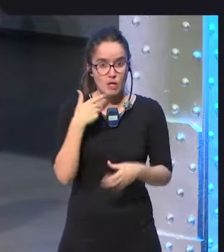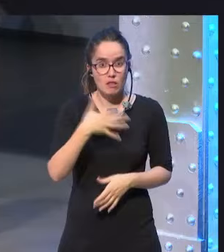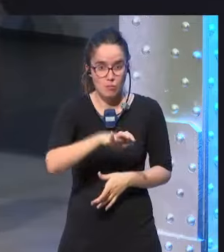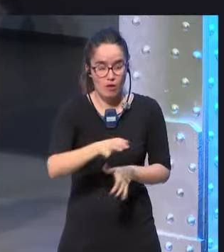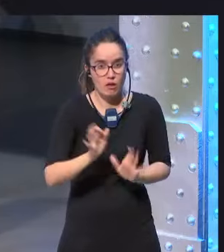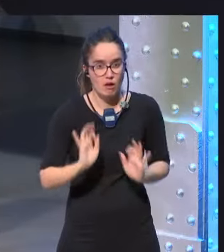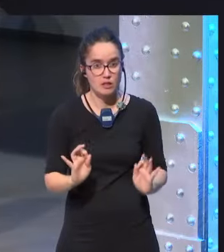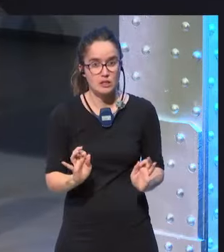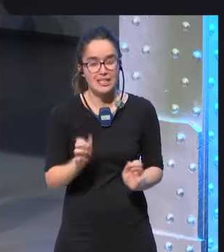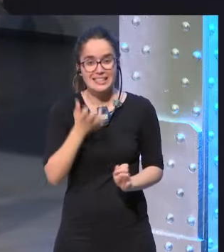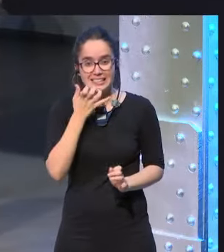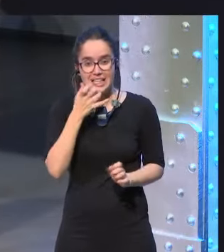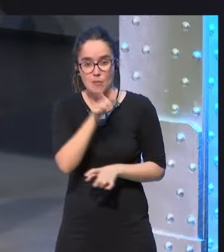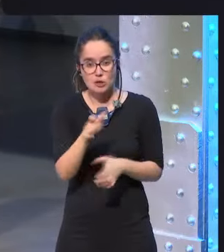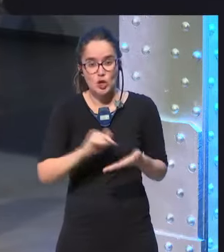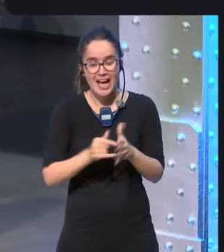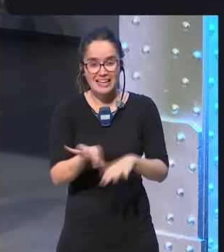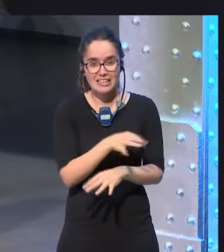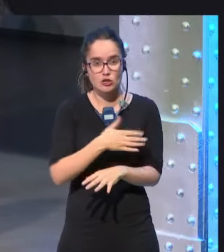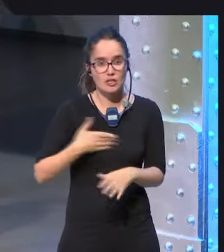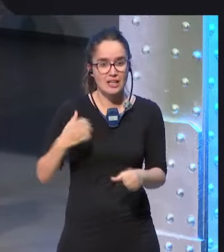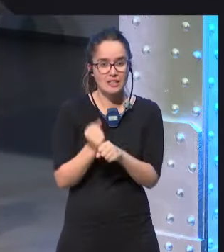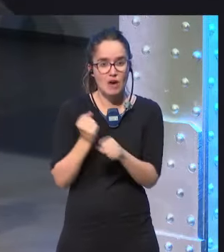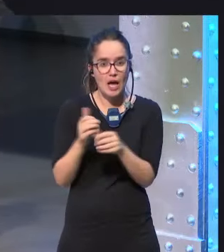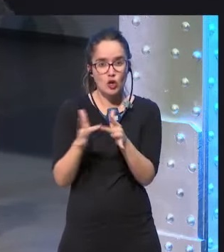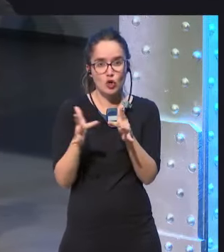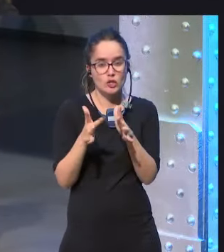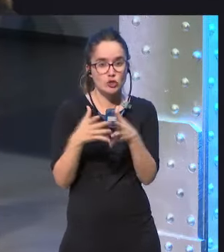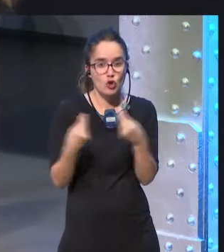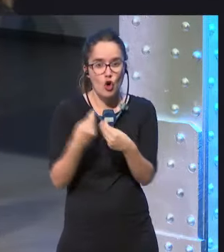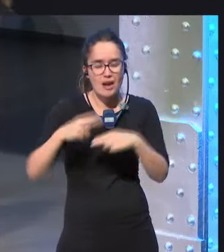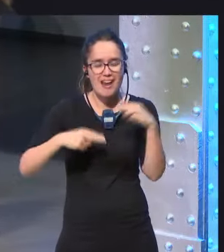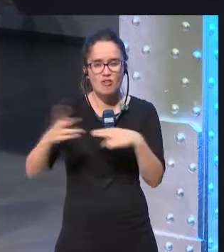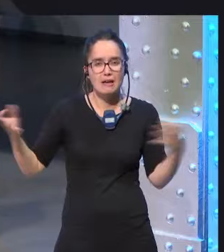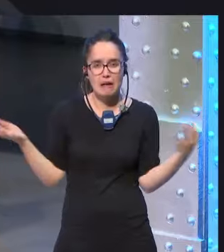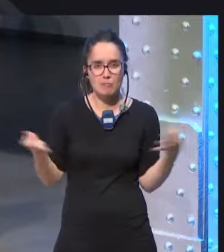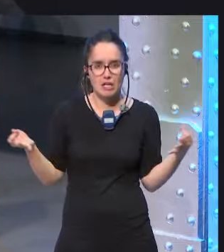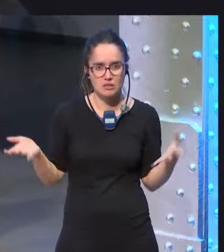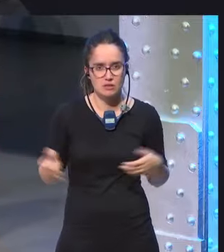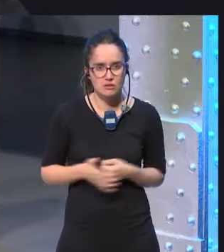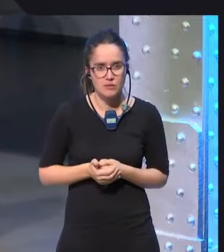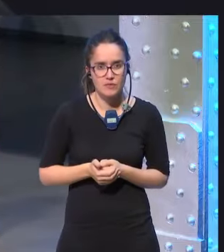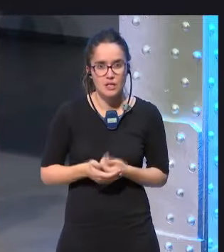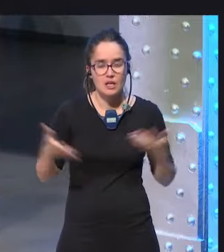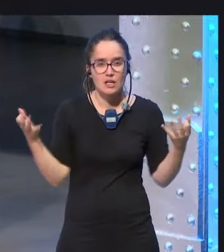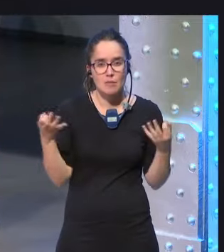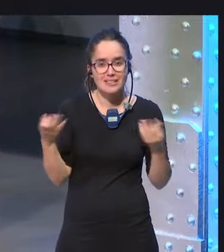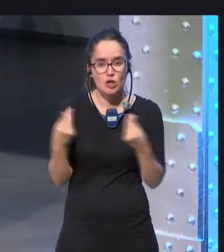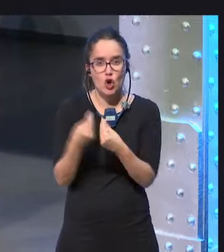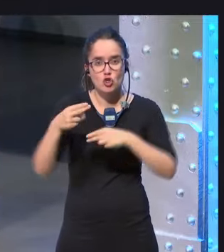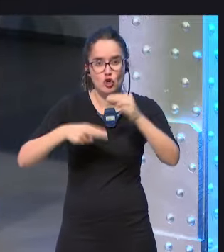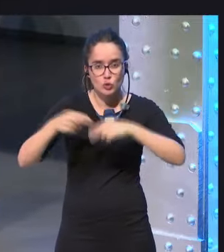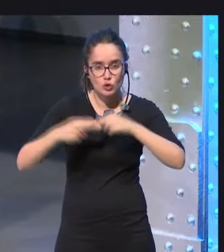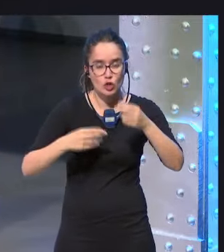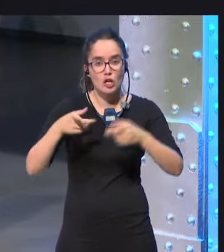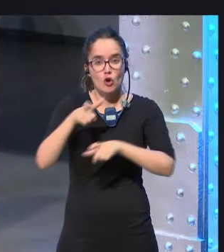closer to construction. But how about the builders? How about the foreman? Will they lose their jobs? Very poignant